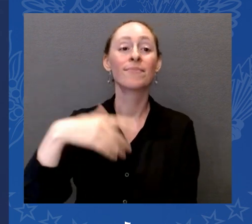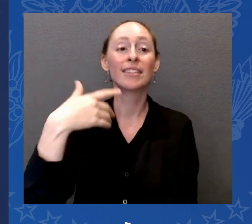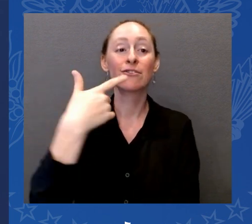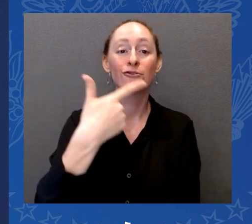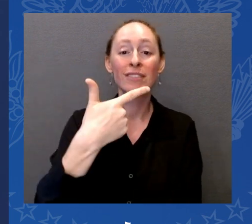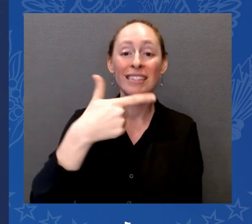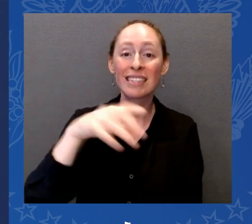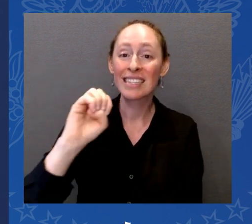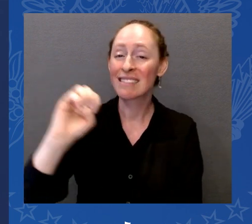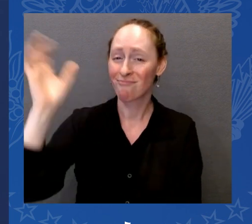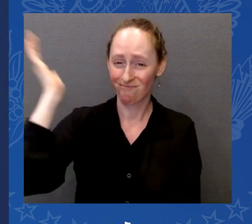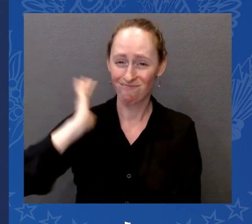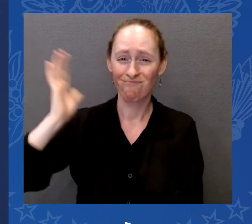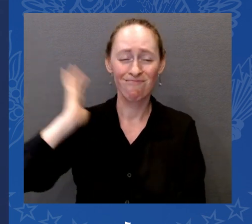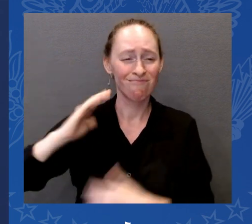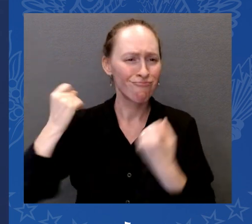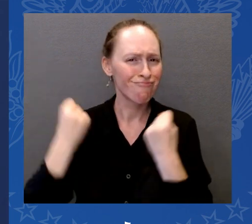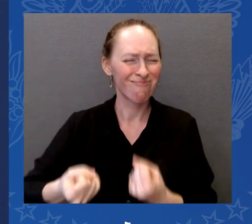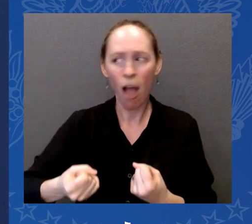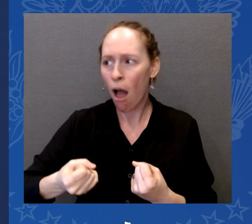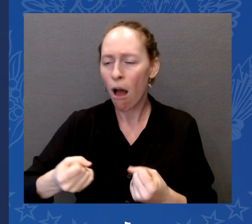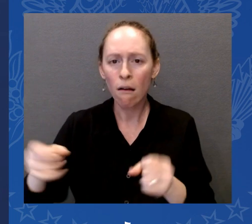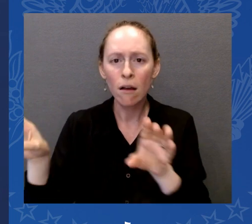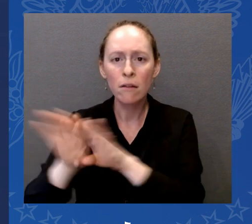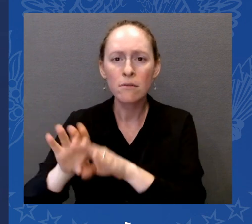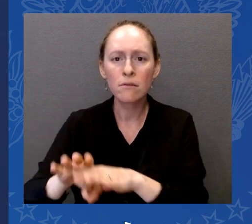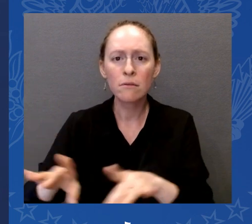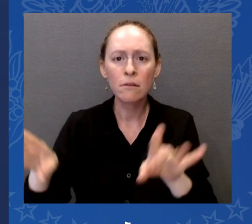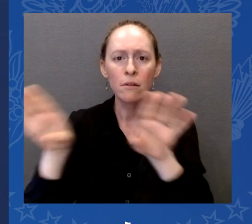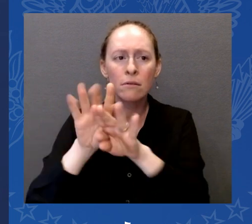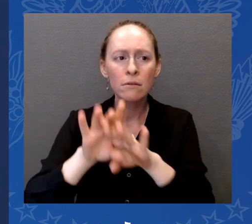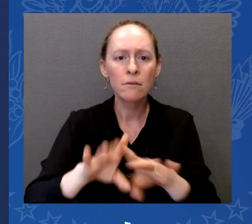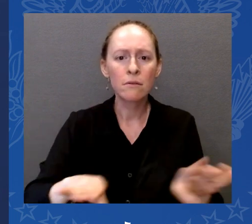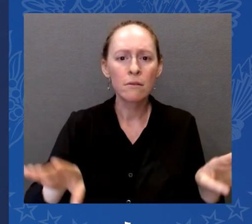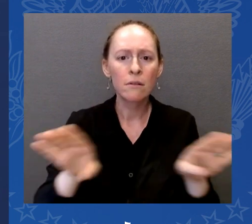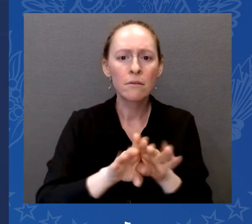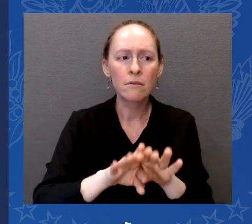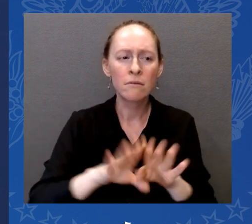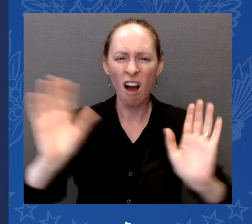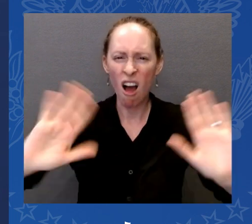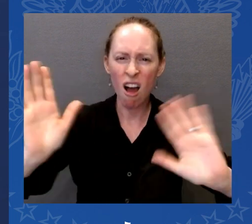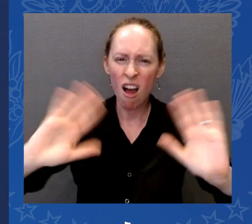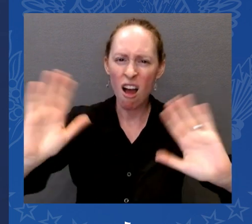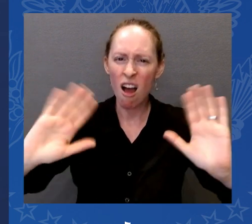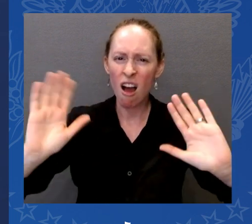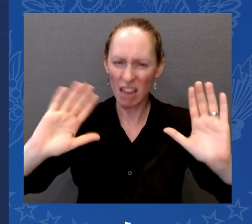world in advanced manufacturing. Not a joke. Poised to lead the world.